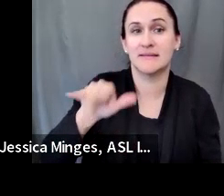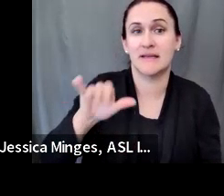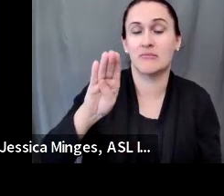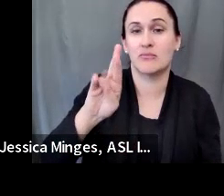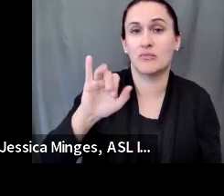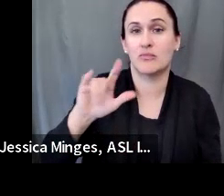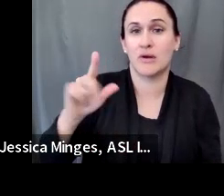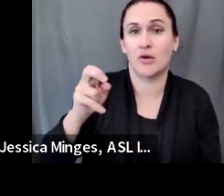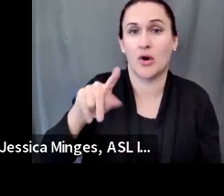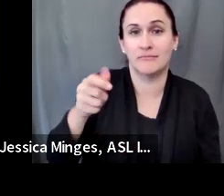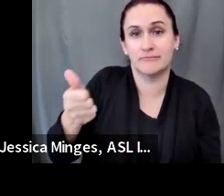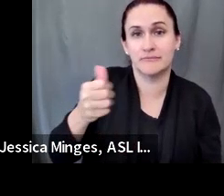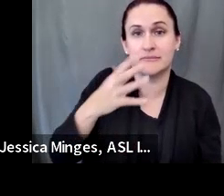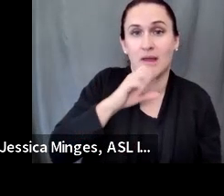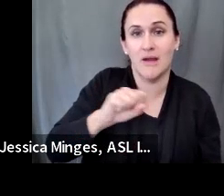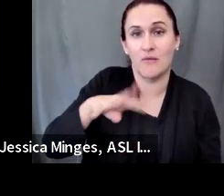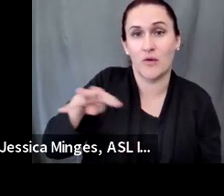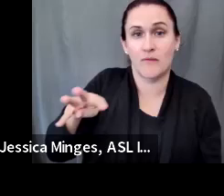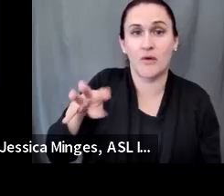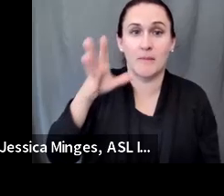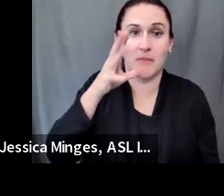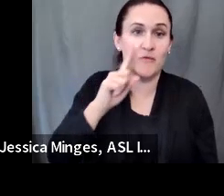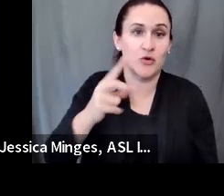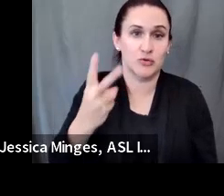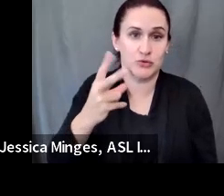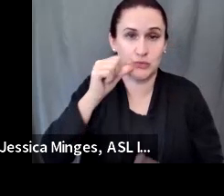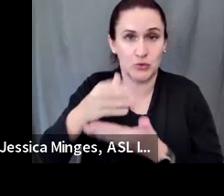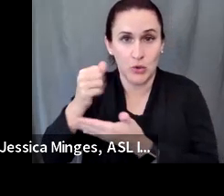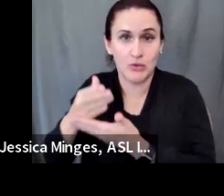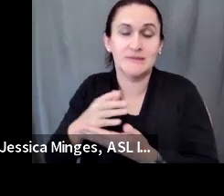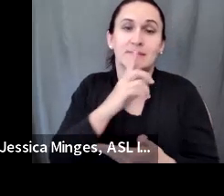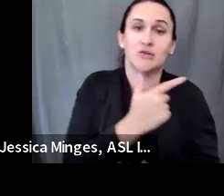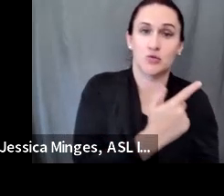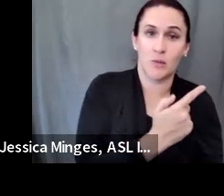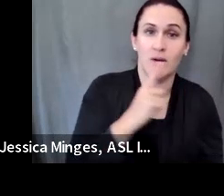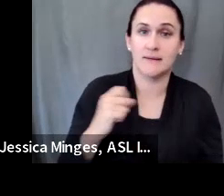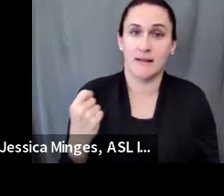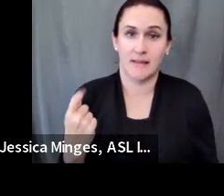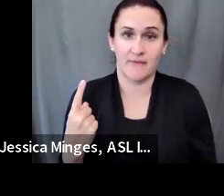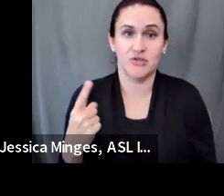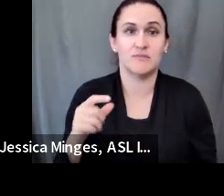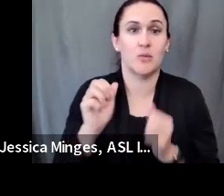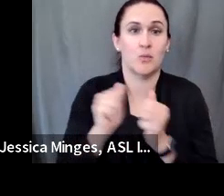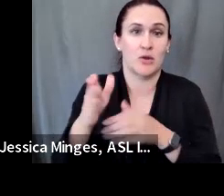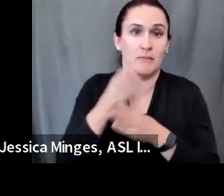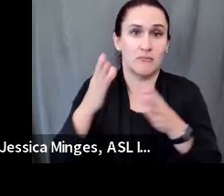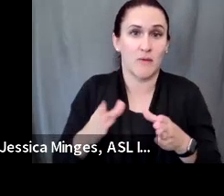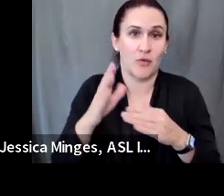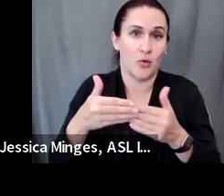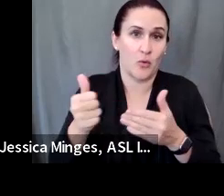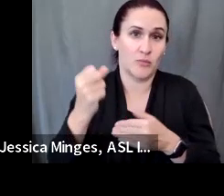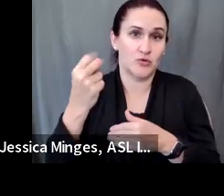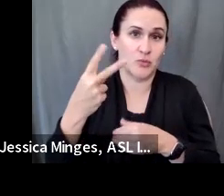a 44-year-old mom of 2 daughters, aged 21 and 11, and she has been with her partner for almost 12